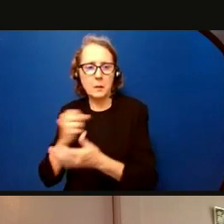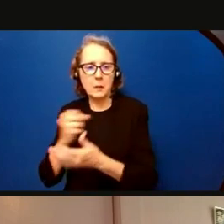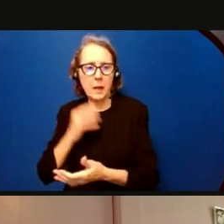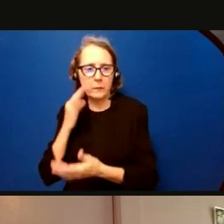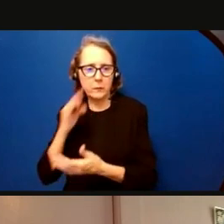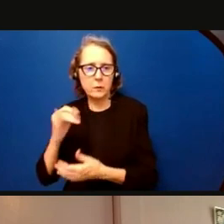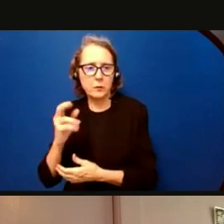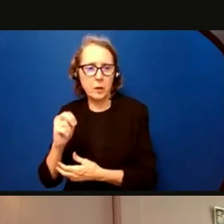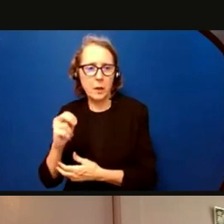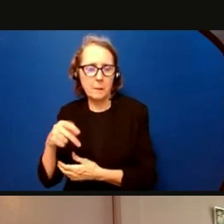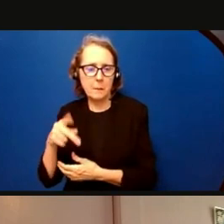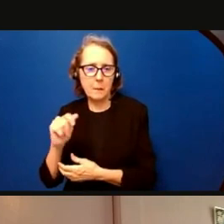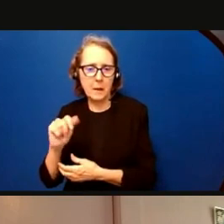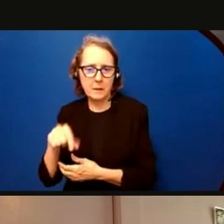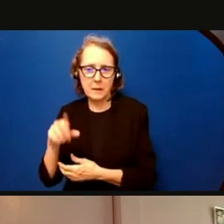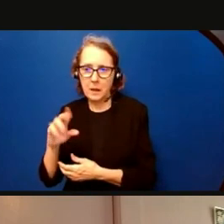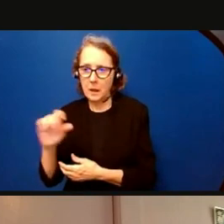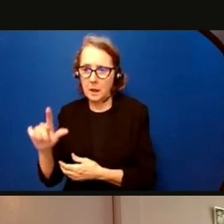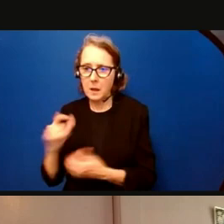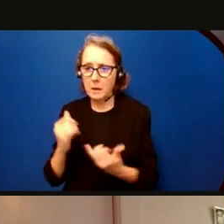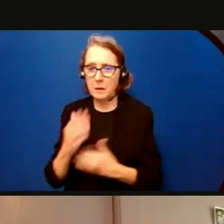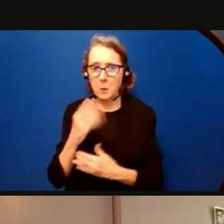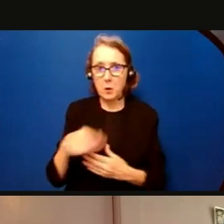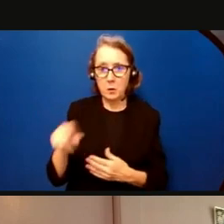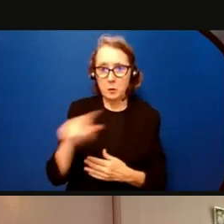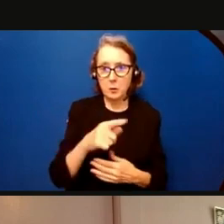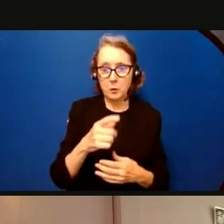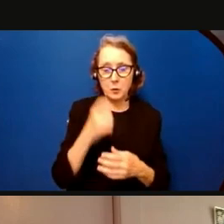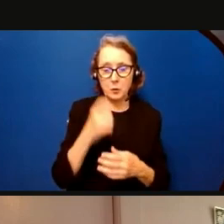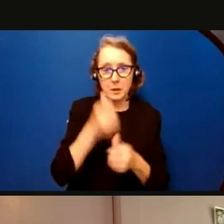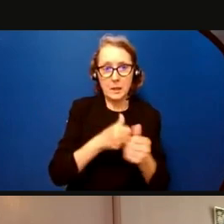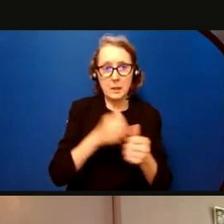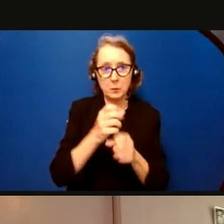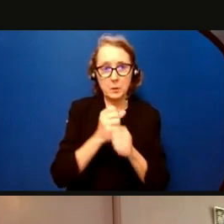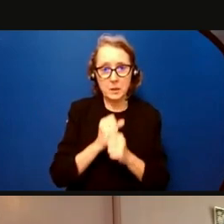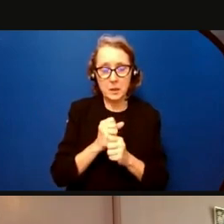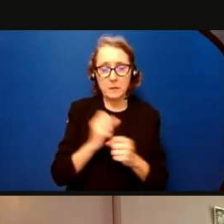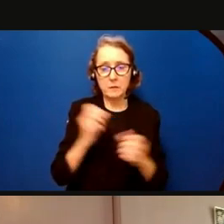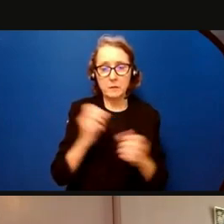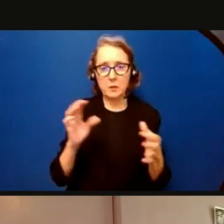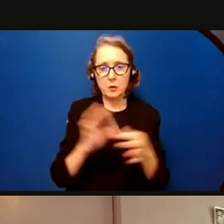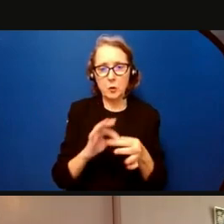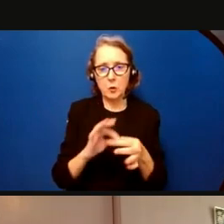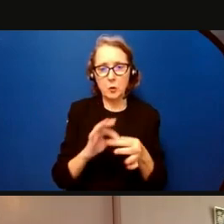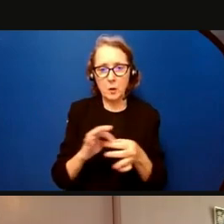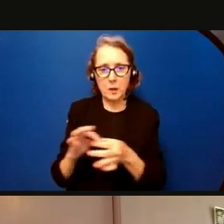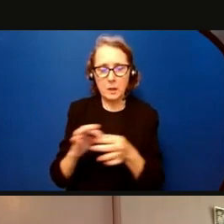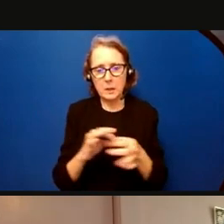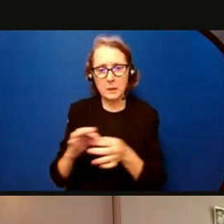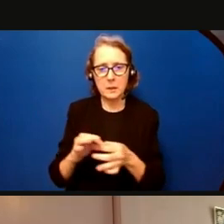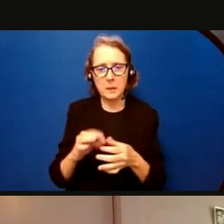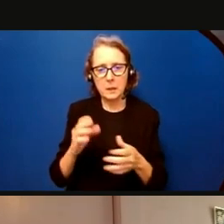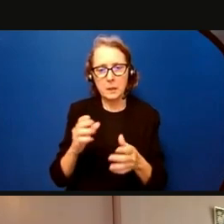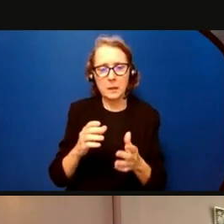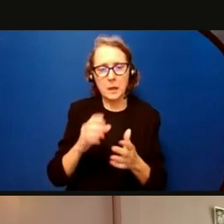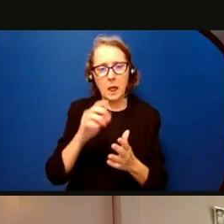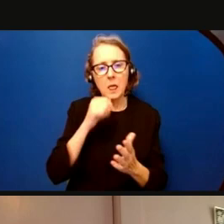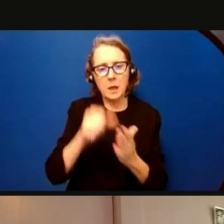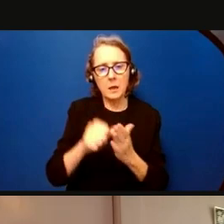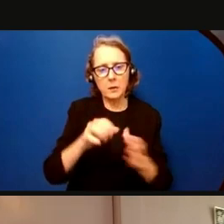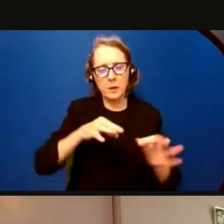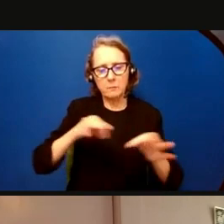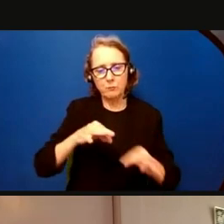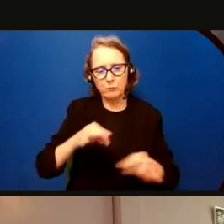This morning, each of you received a joint organizational letter identifying a number of unique mechanisms widely deployed by municipalities across the country